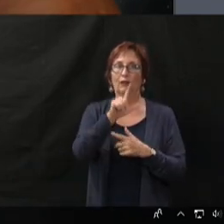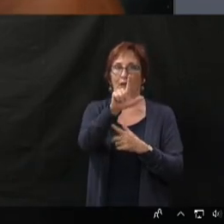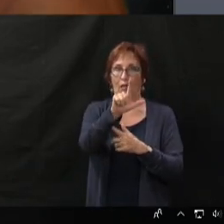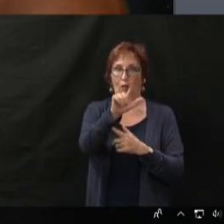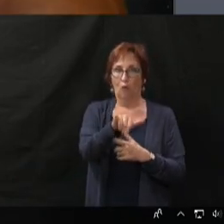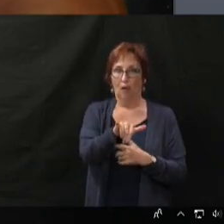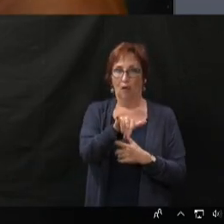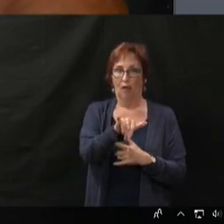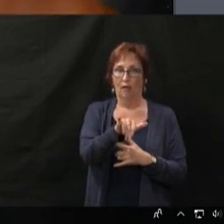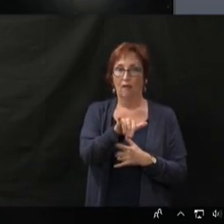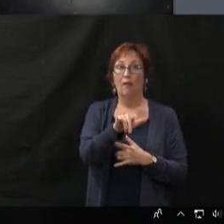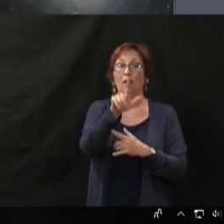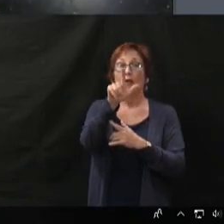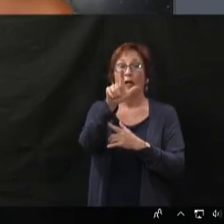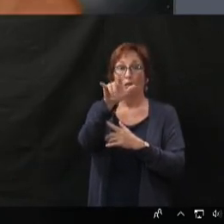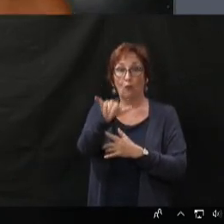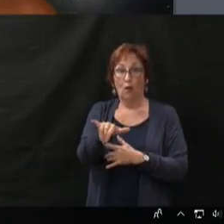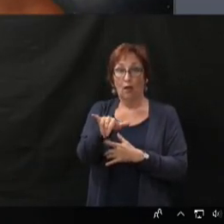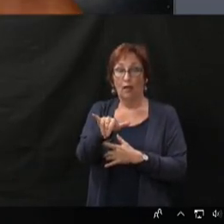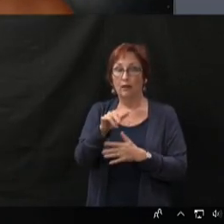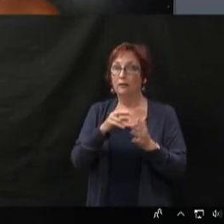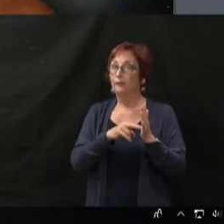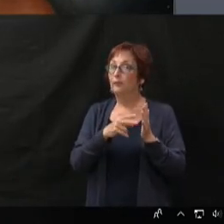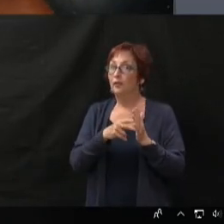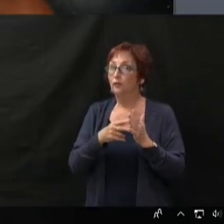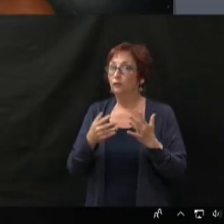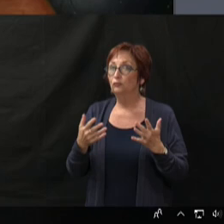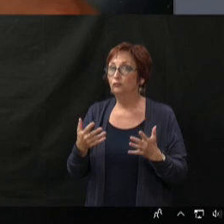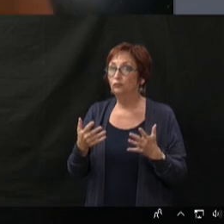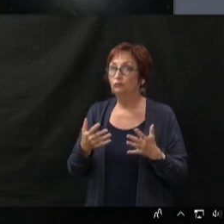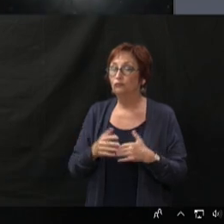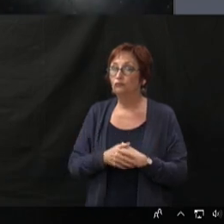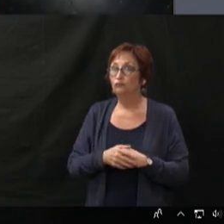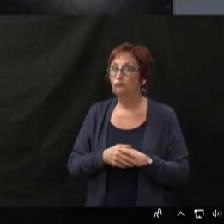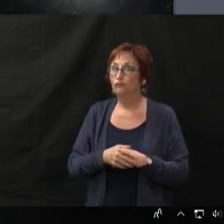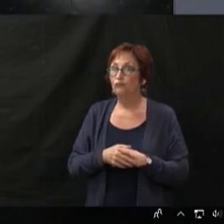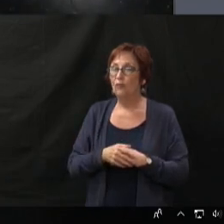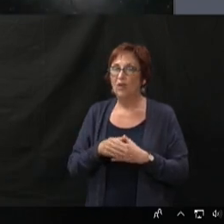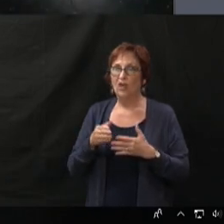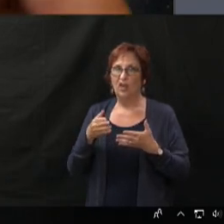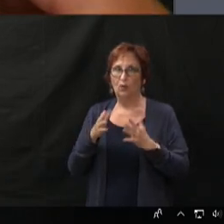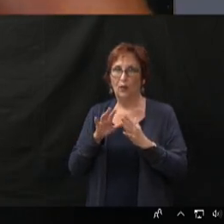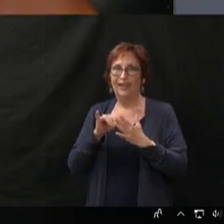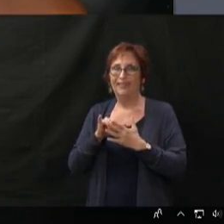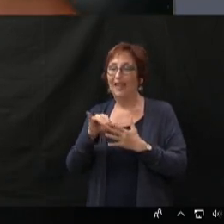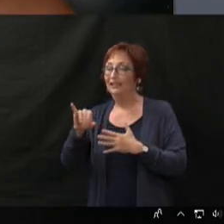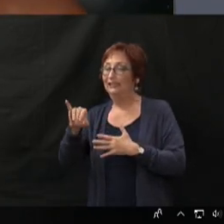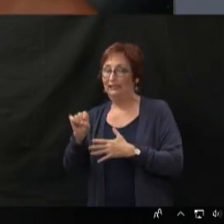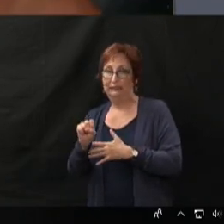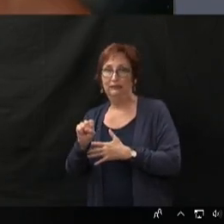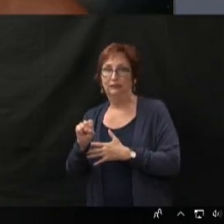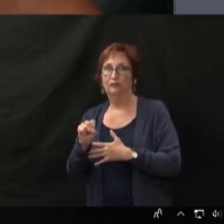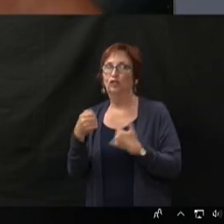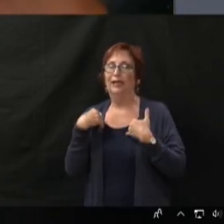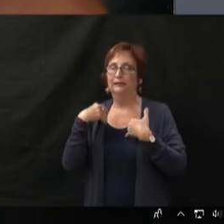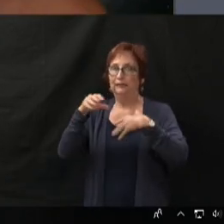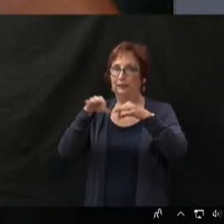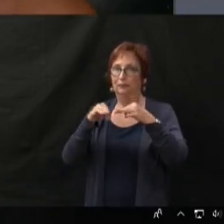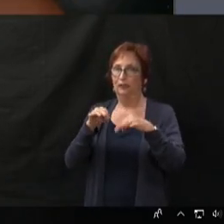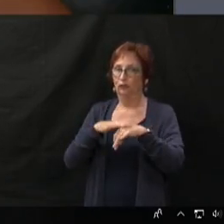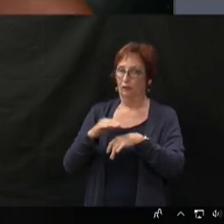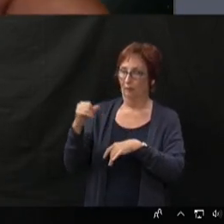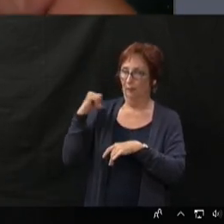ly. And ly means in a way that is. She has them on the back, so you don't even have to